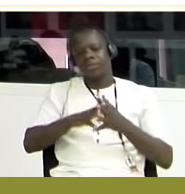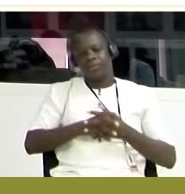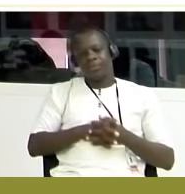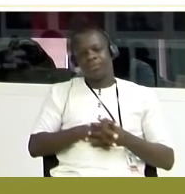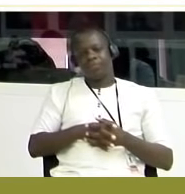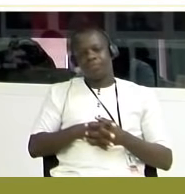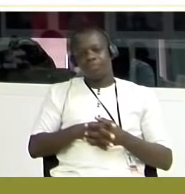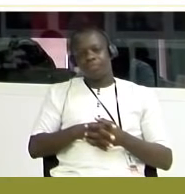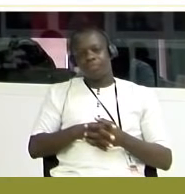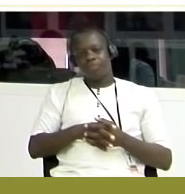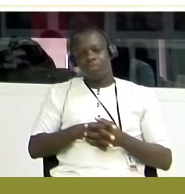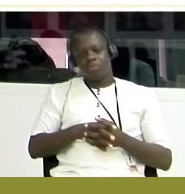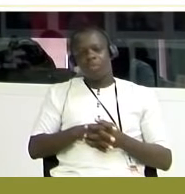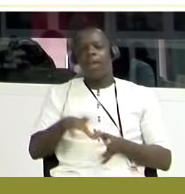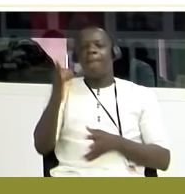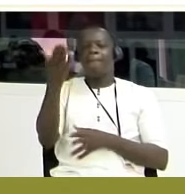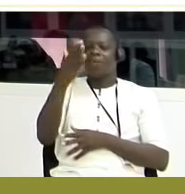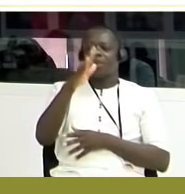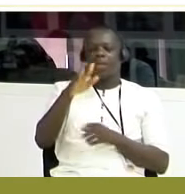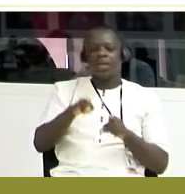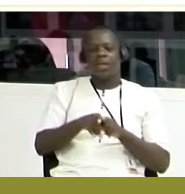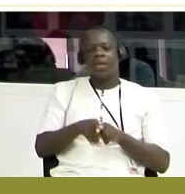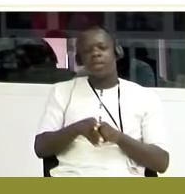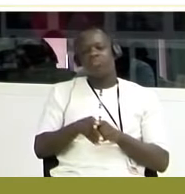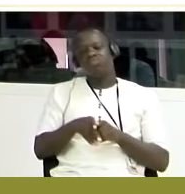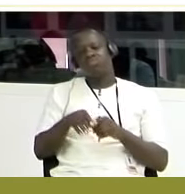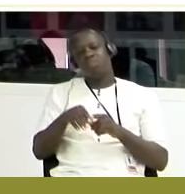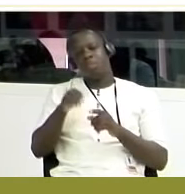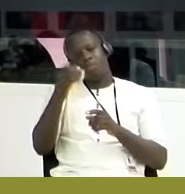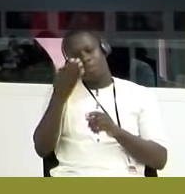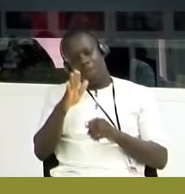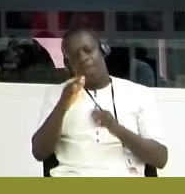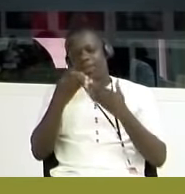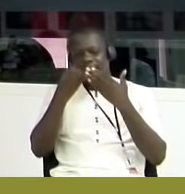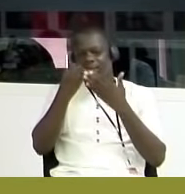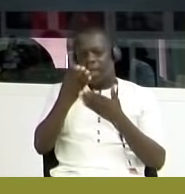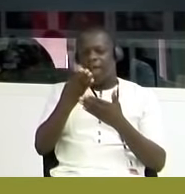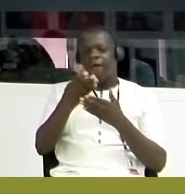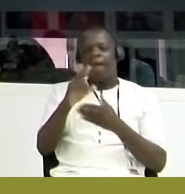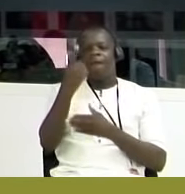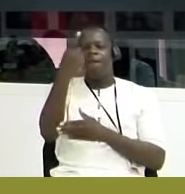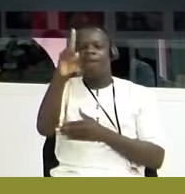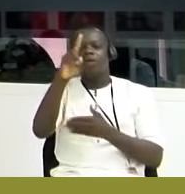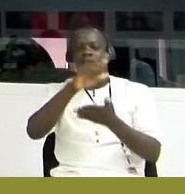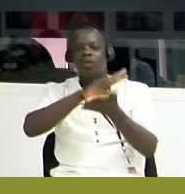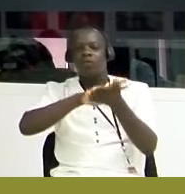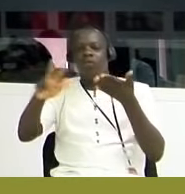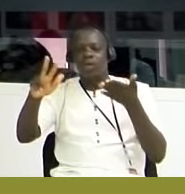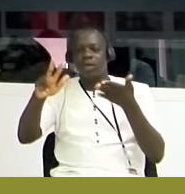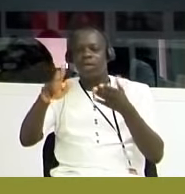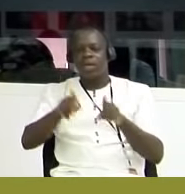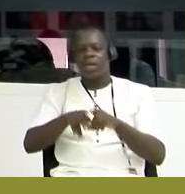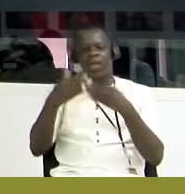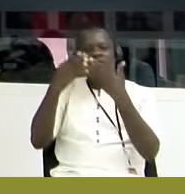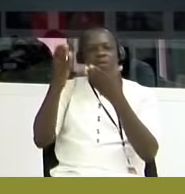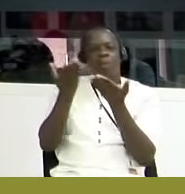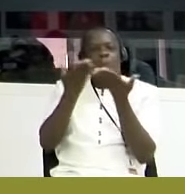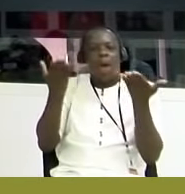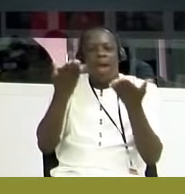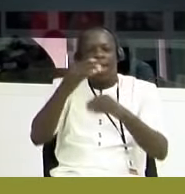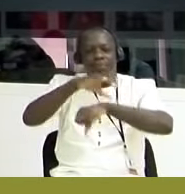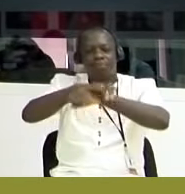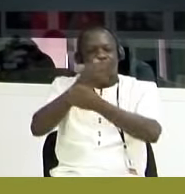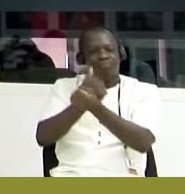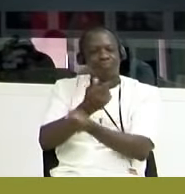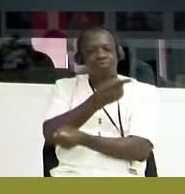any point in, let's say, the first few weeks informed of the reason for your arrest? We are never informed of the